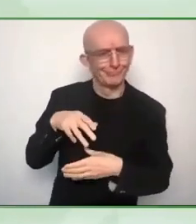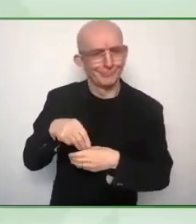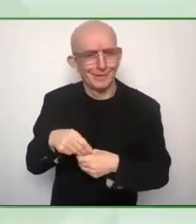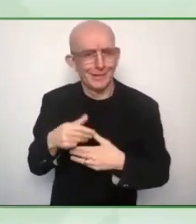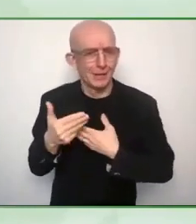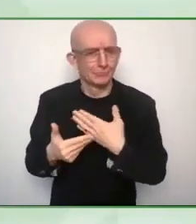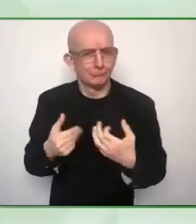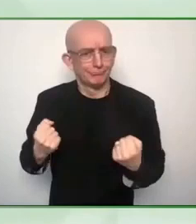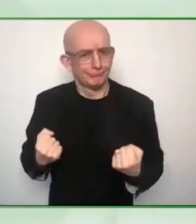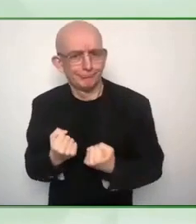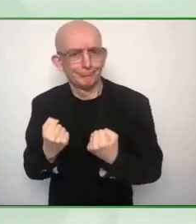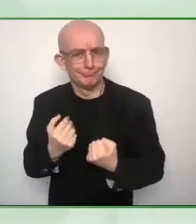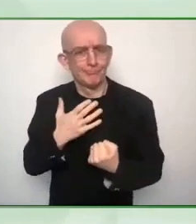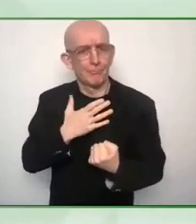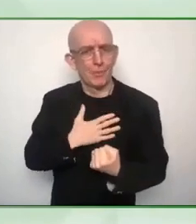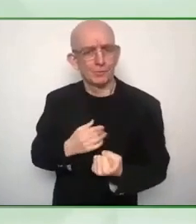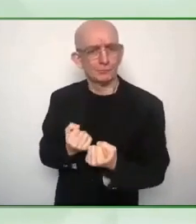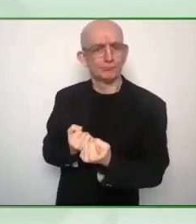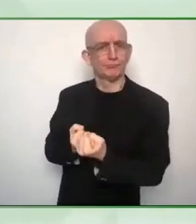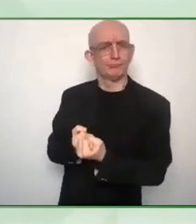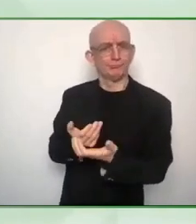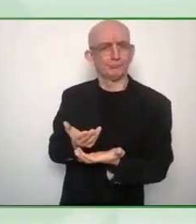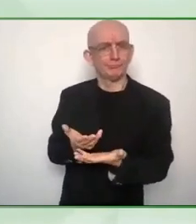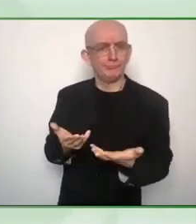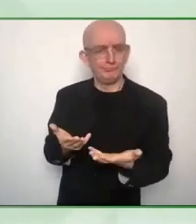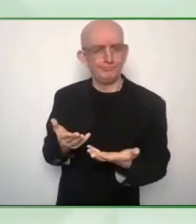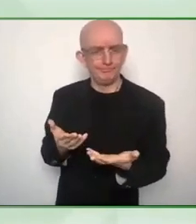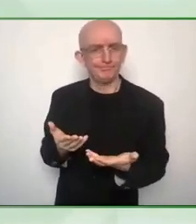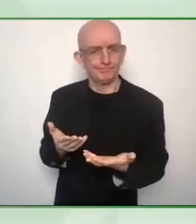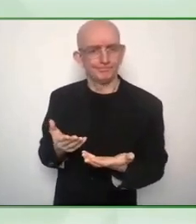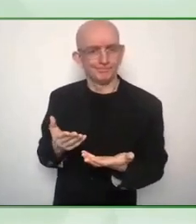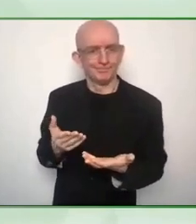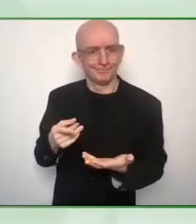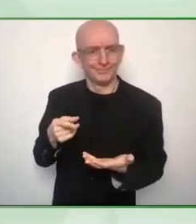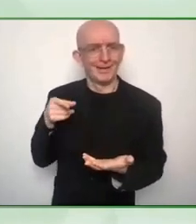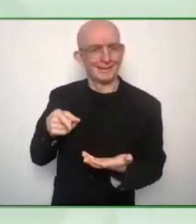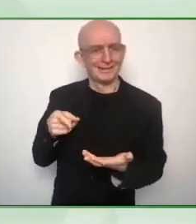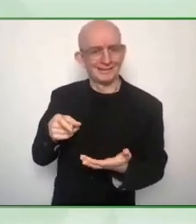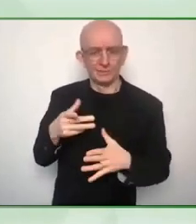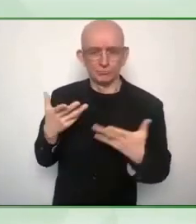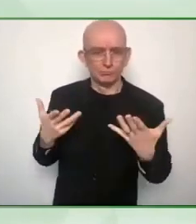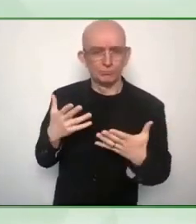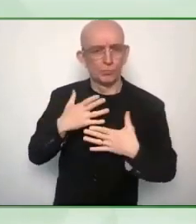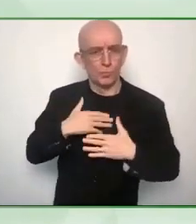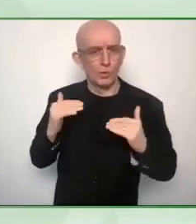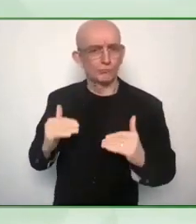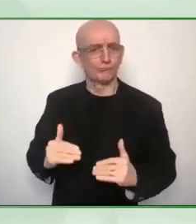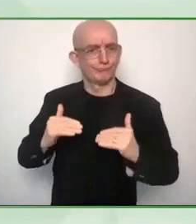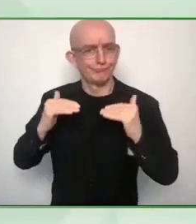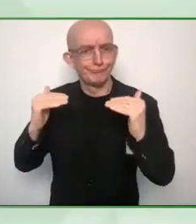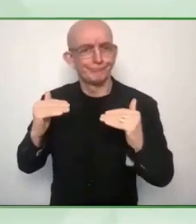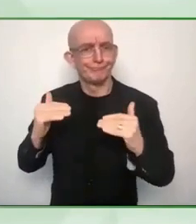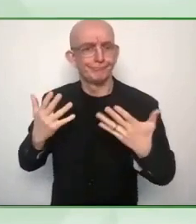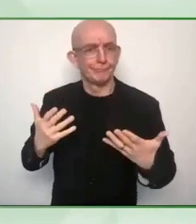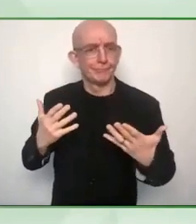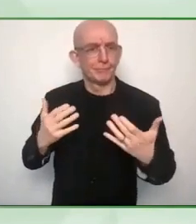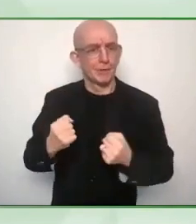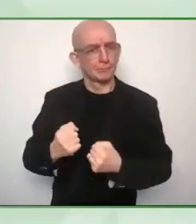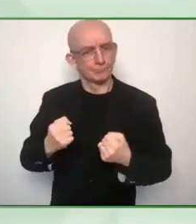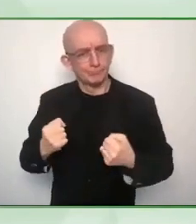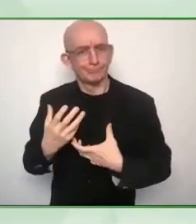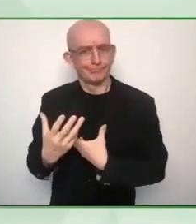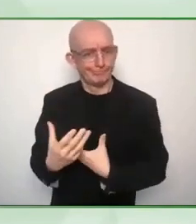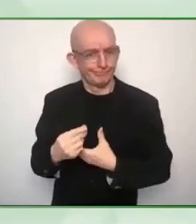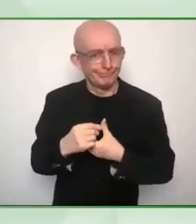protection and community based services that really connect and